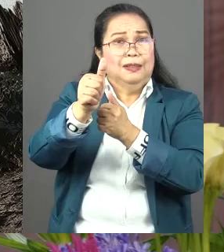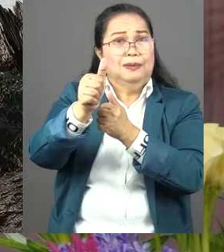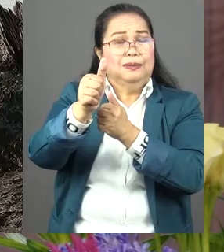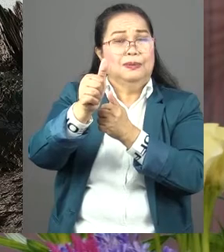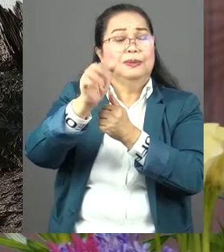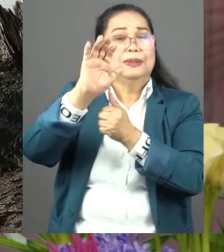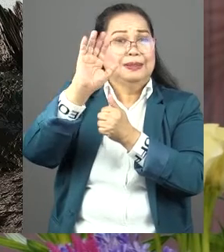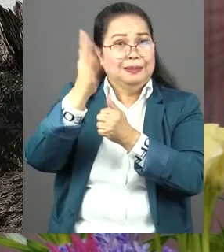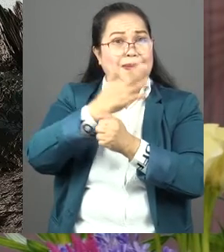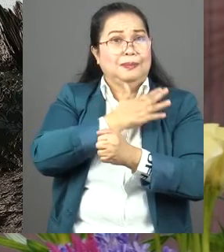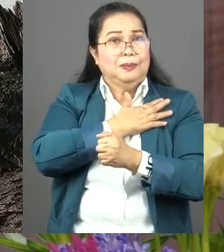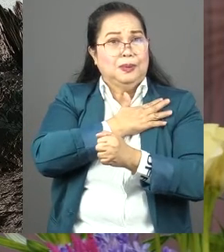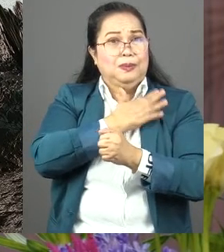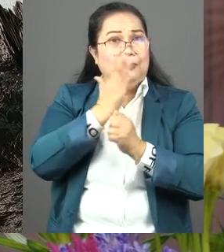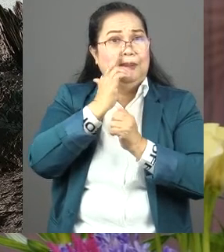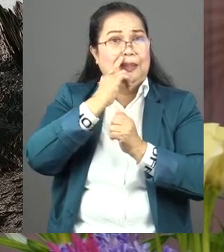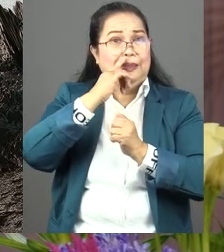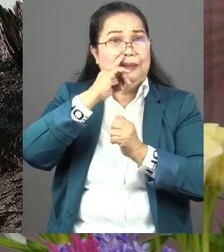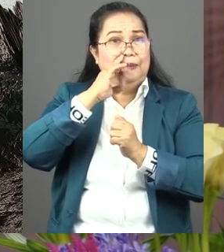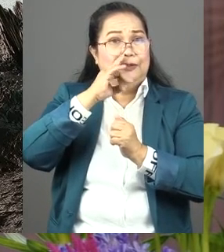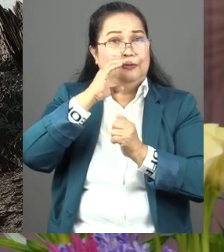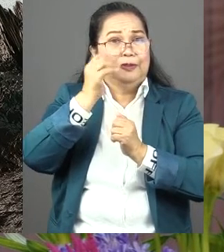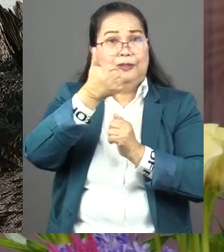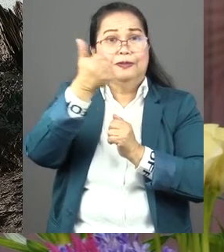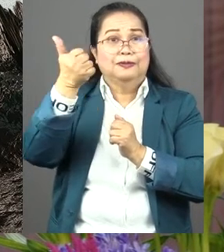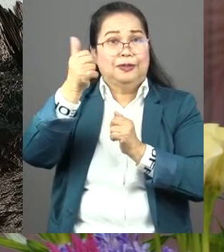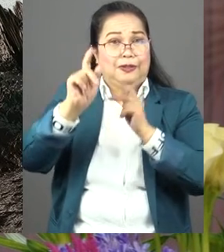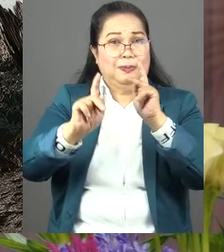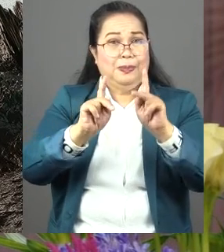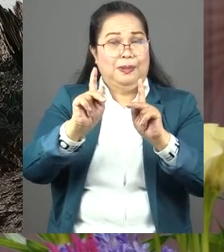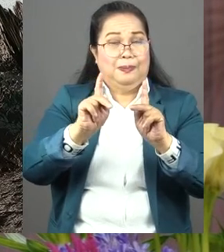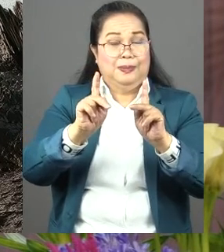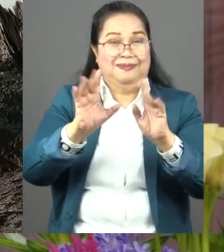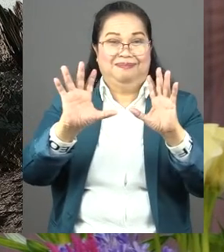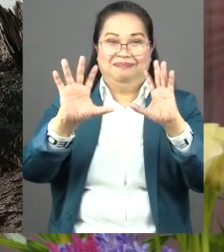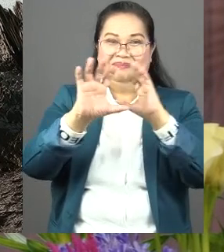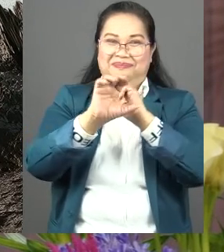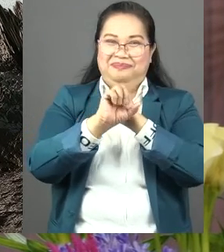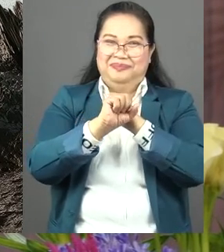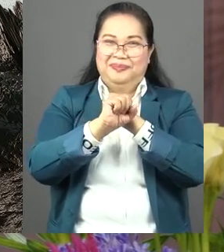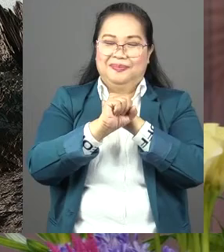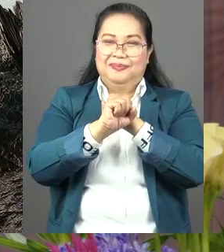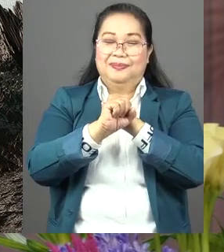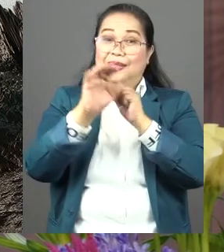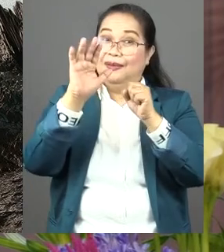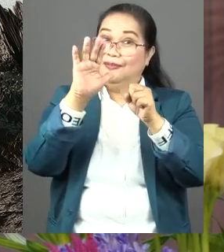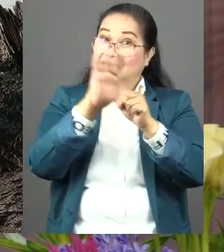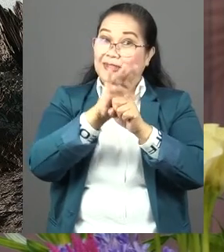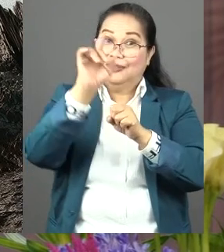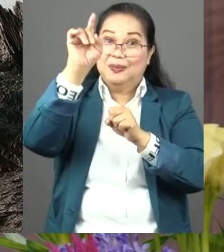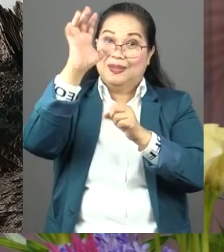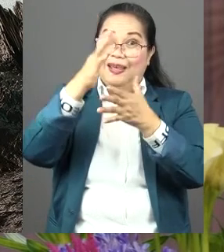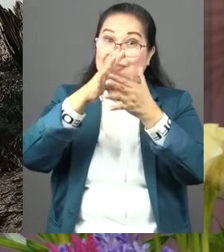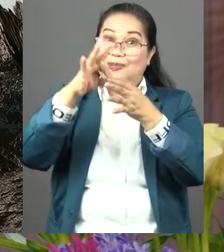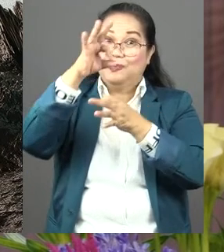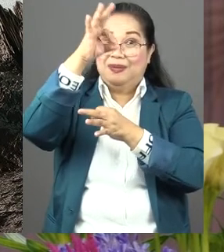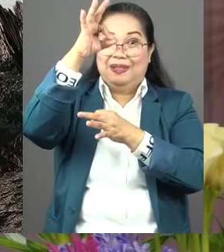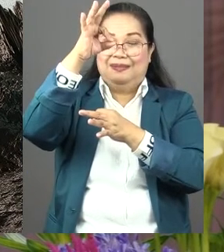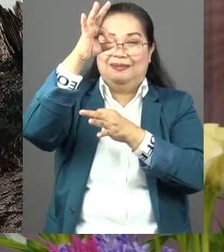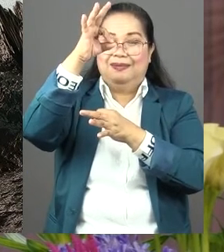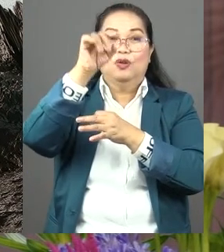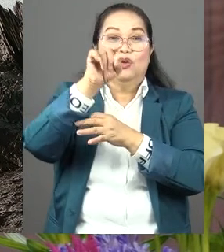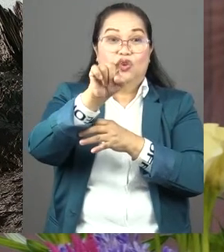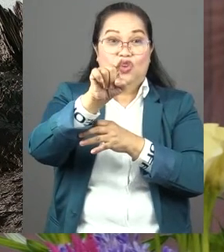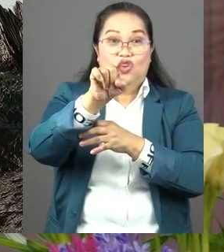servant of others. I'll close with this, friends. Be filled with God's Spirit, or